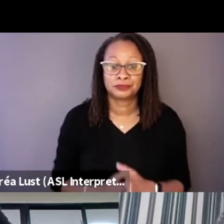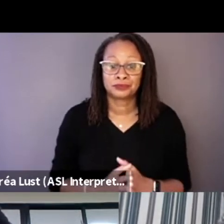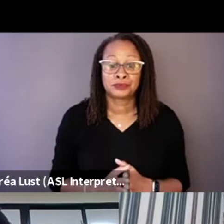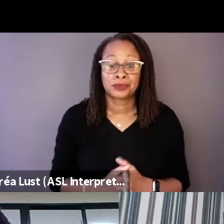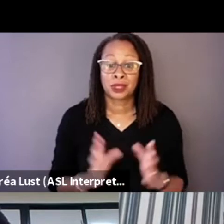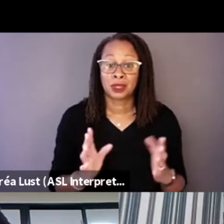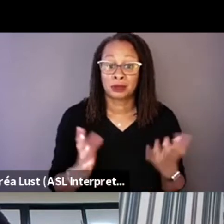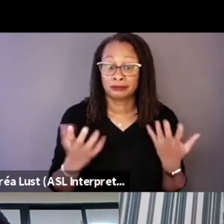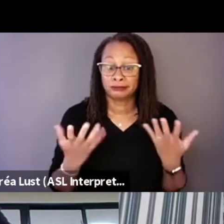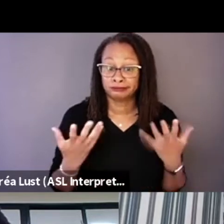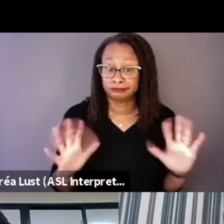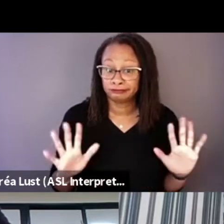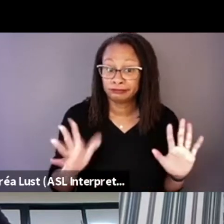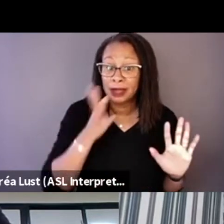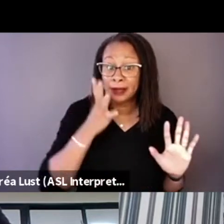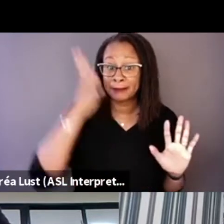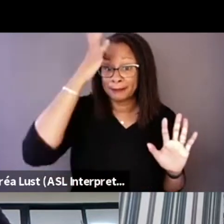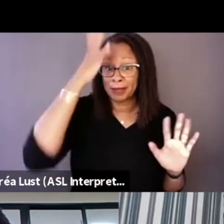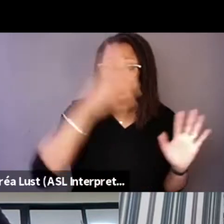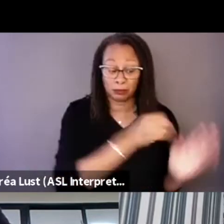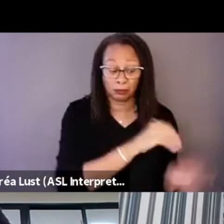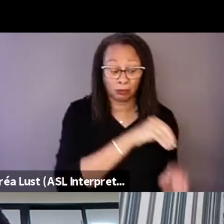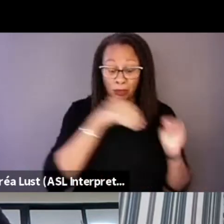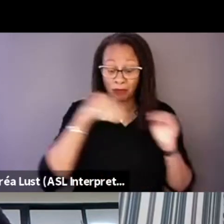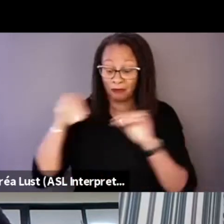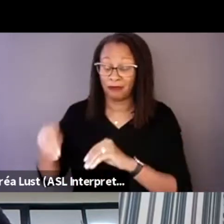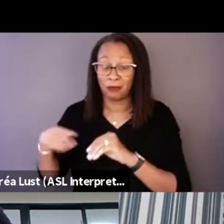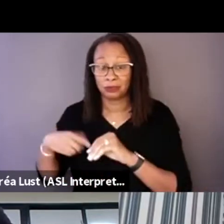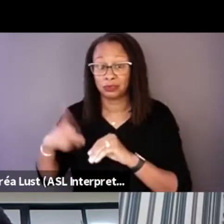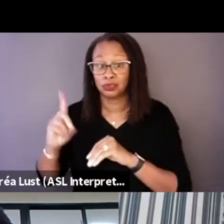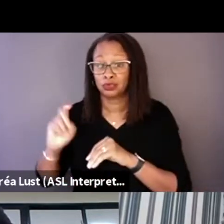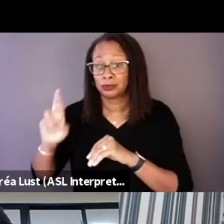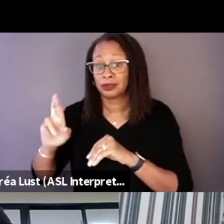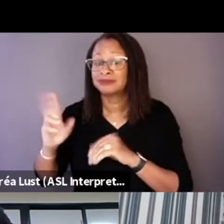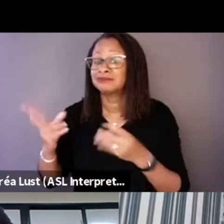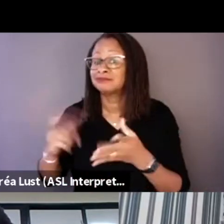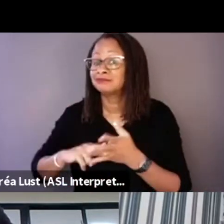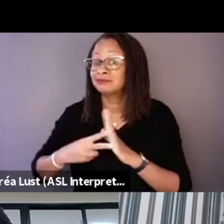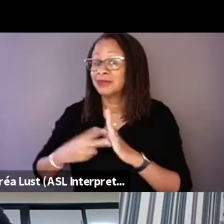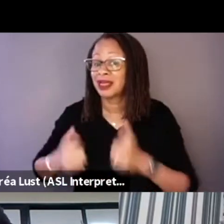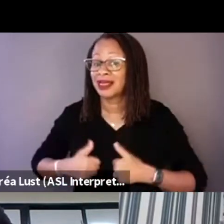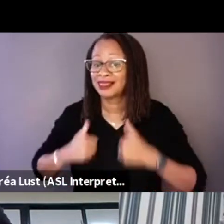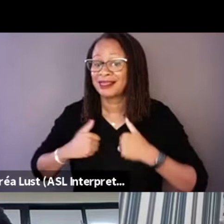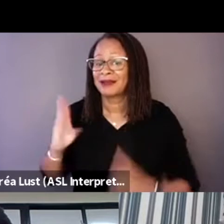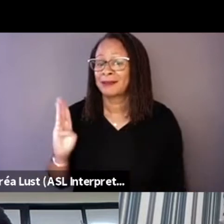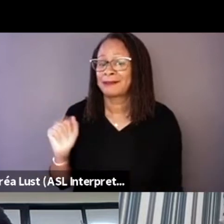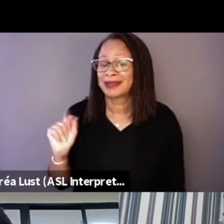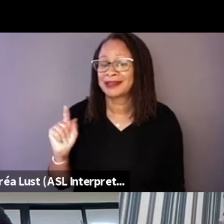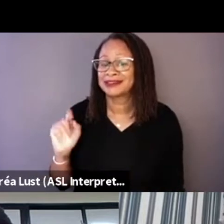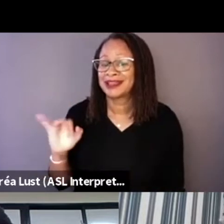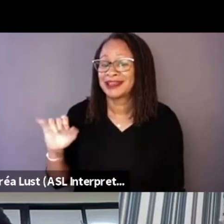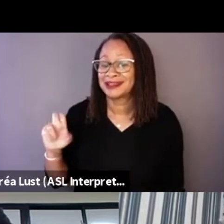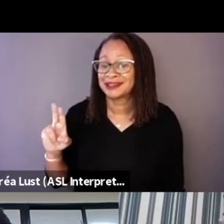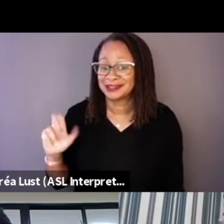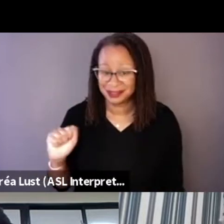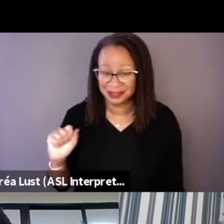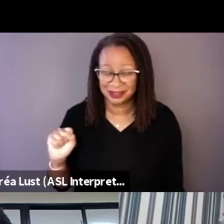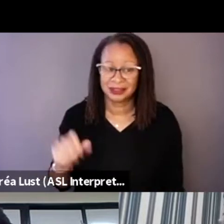parents are brought to the Dominican Republic, they are living in the bateyes. The bateyes